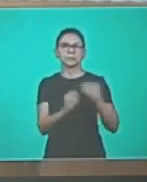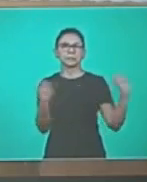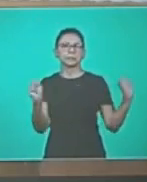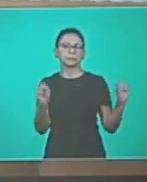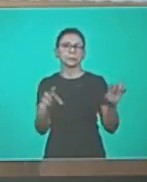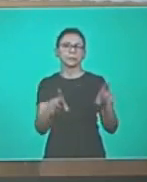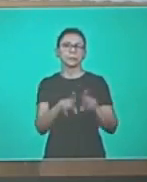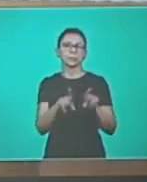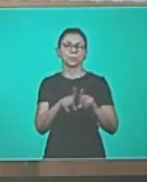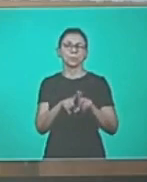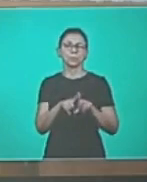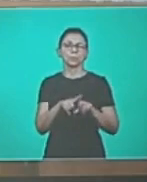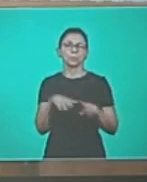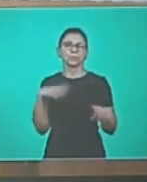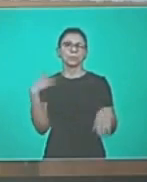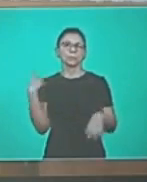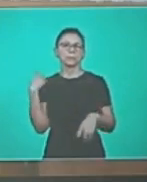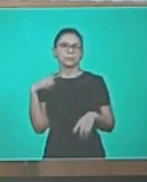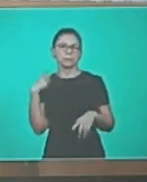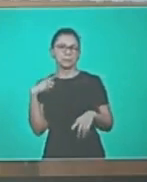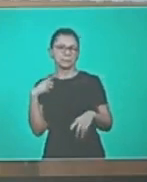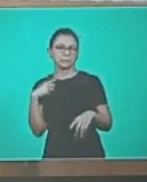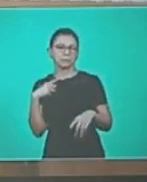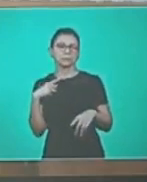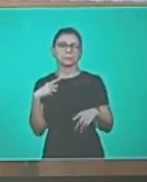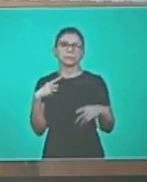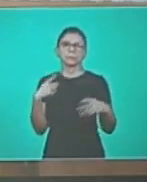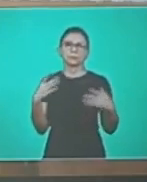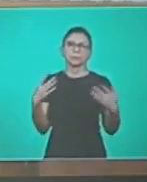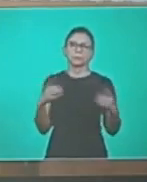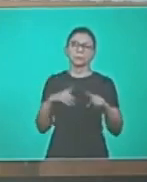. We need to spread, we need to